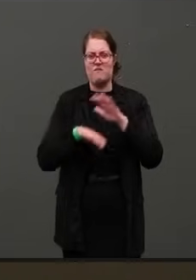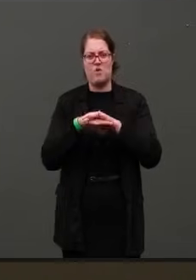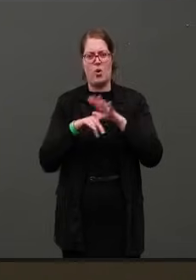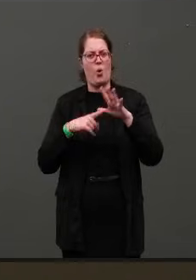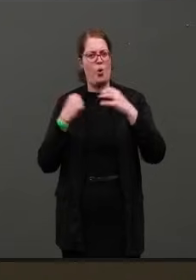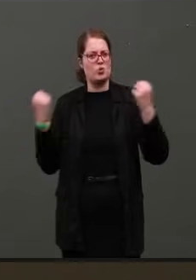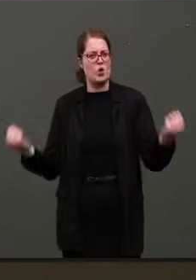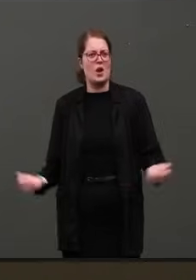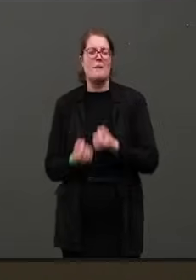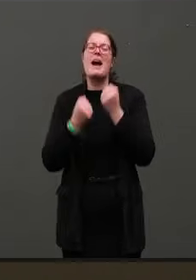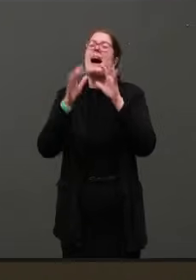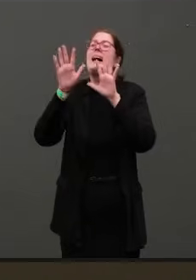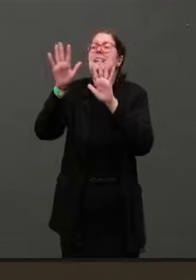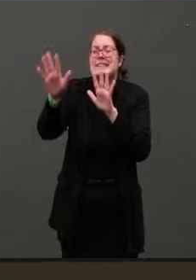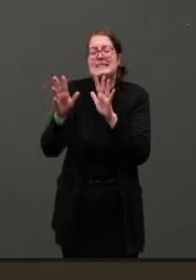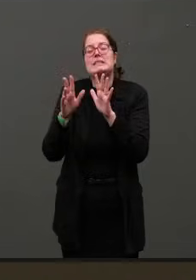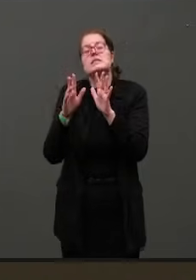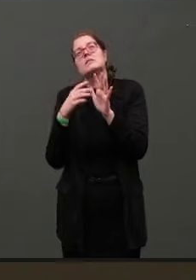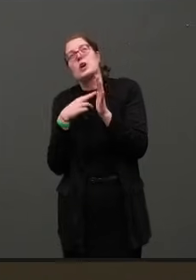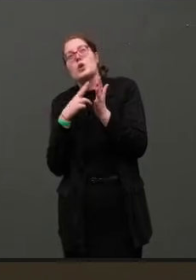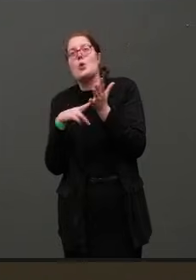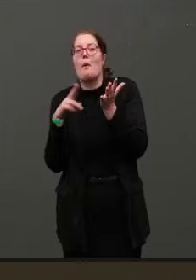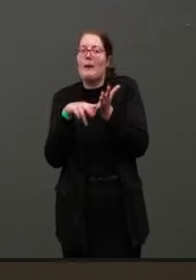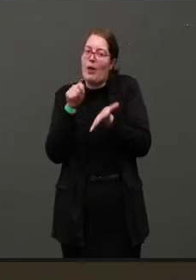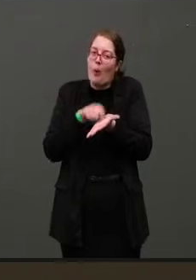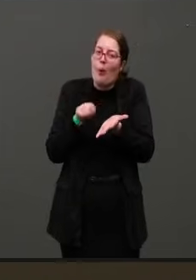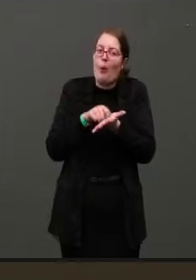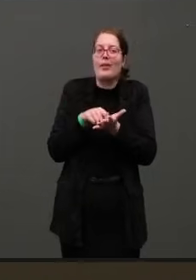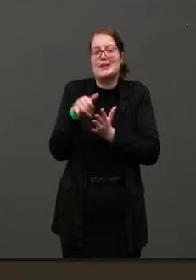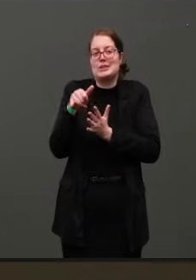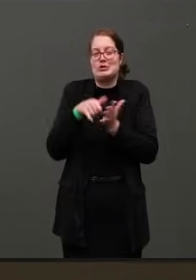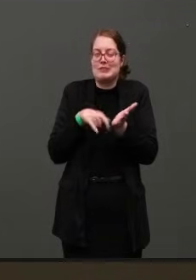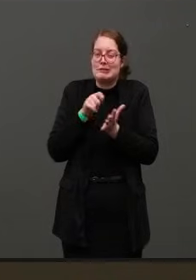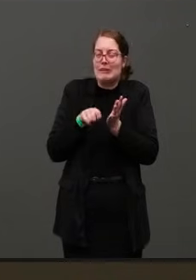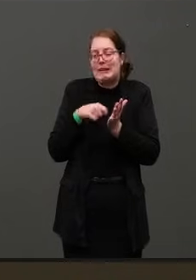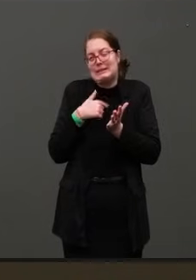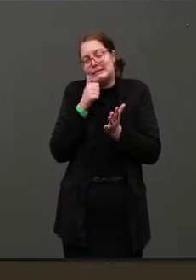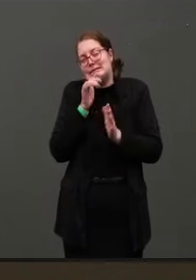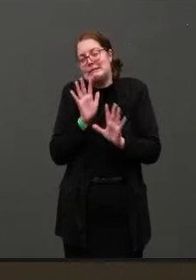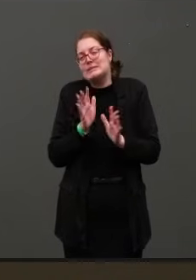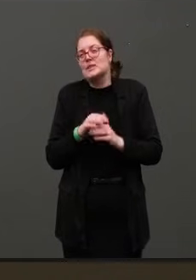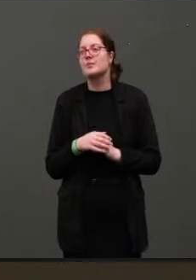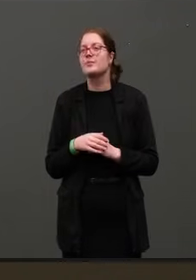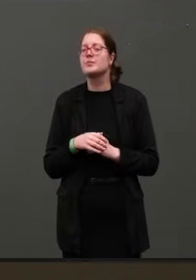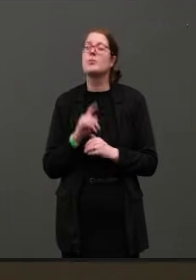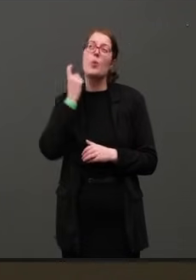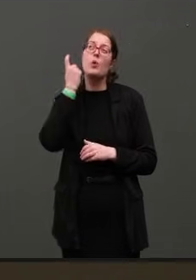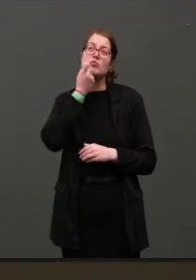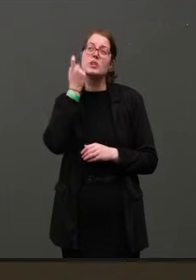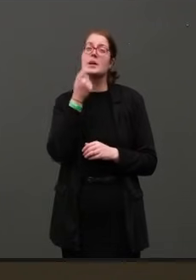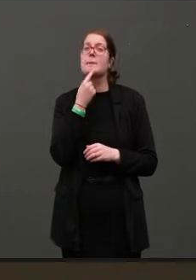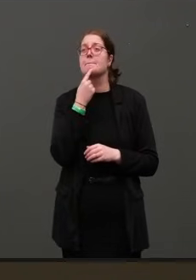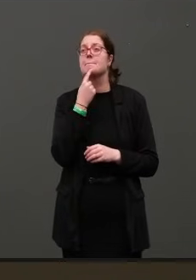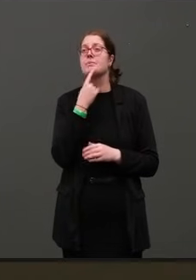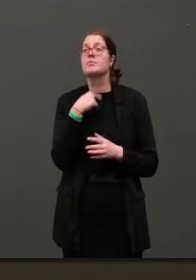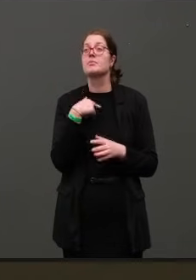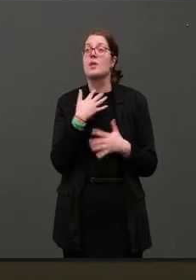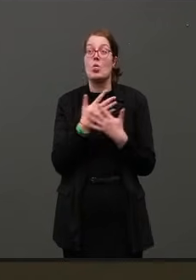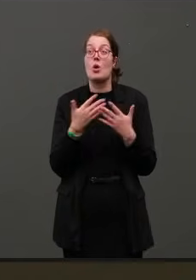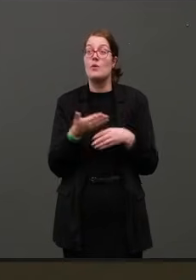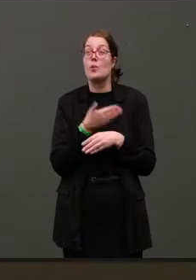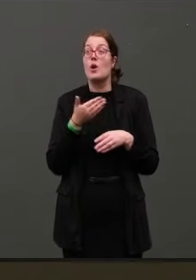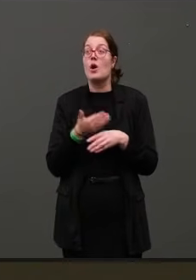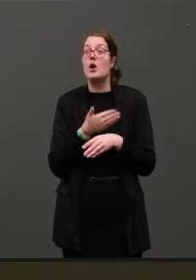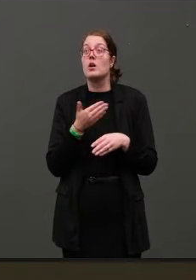this is normally I give this talk to authors and screenwriters. Yeah, I was wondering, for example, I do a lot of work where there's so